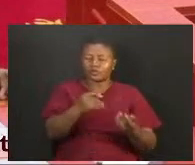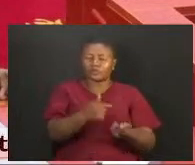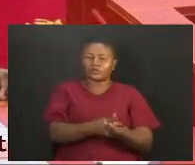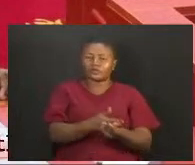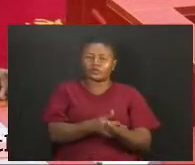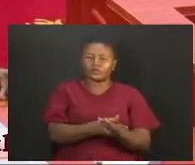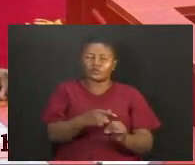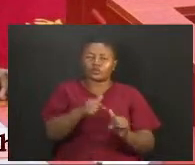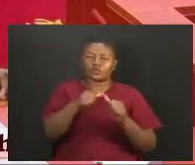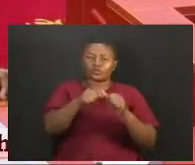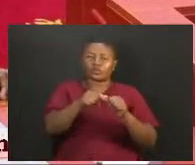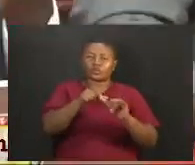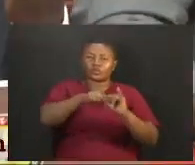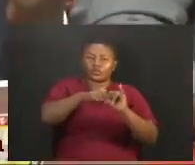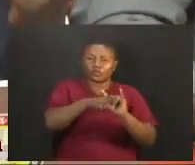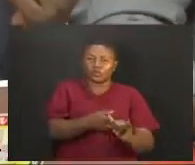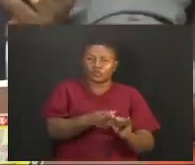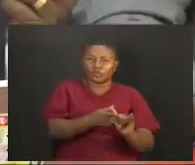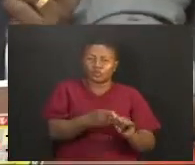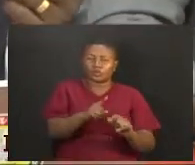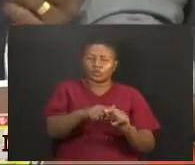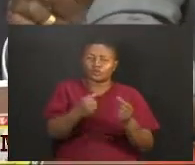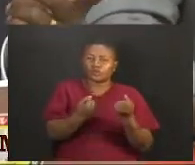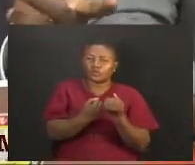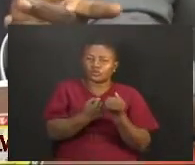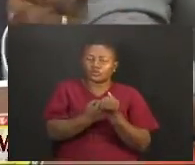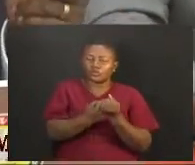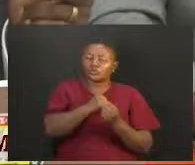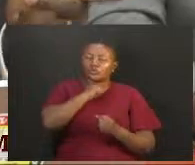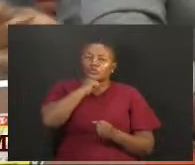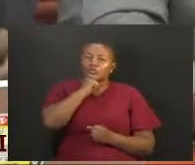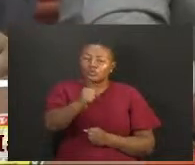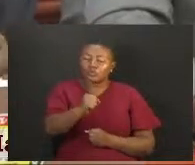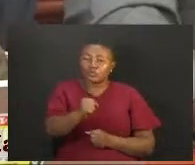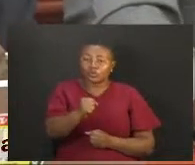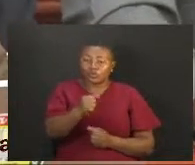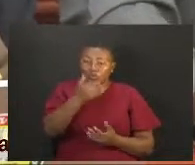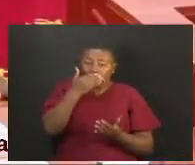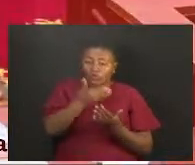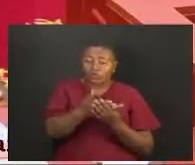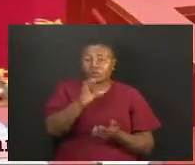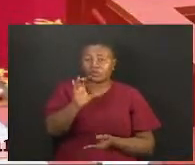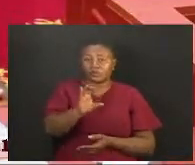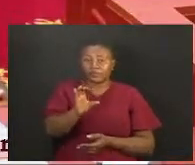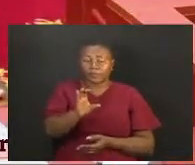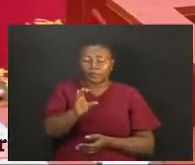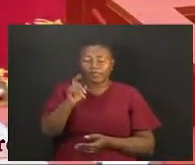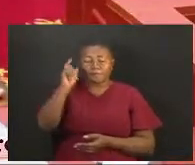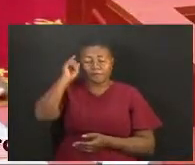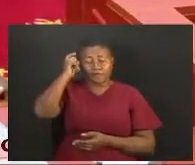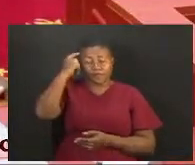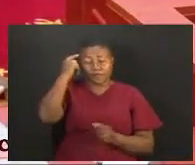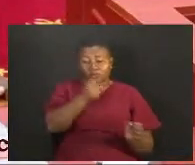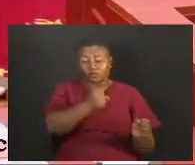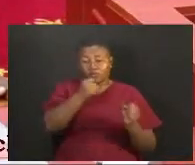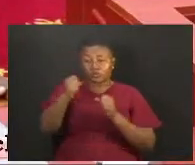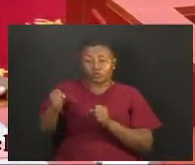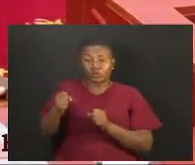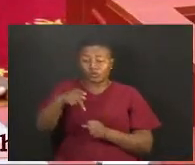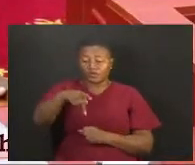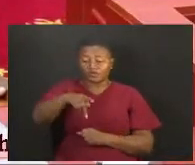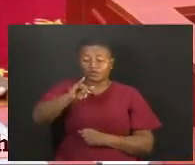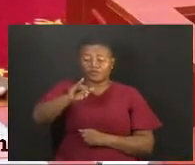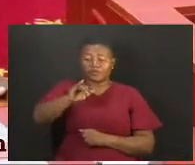FX forward auction to support the stability of the Ghana cedi. Government's strong fiscal consolidation through the